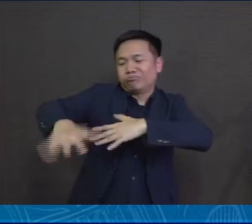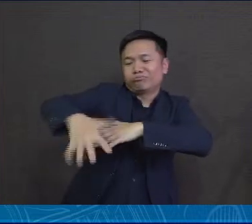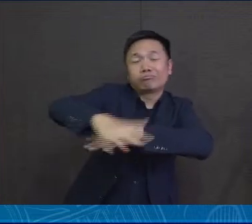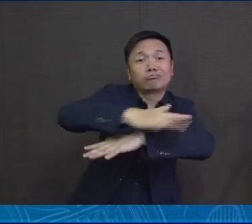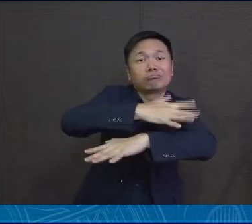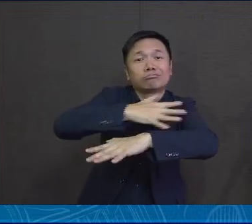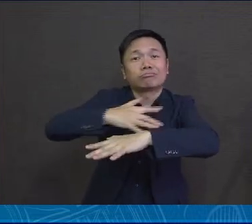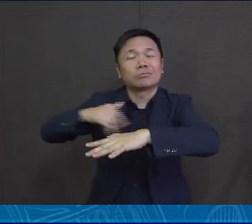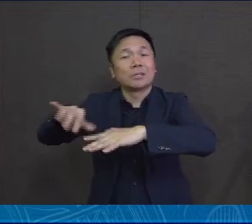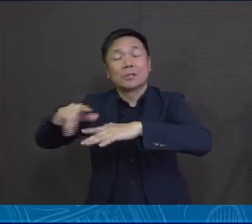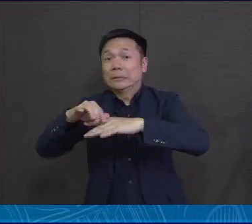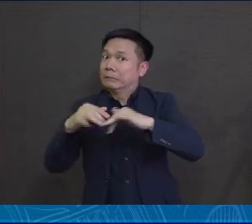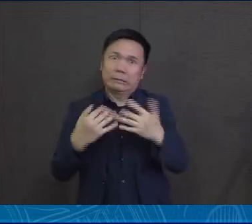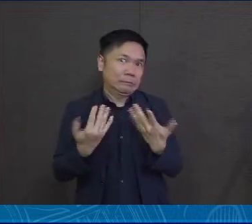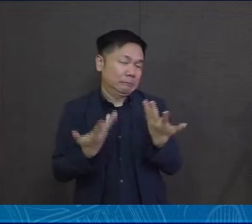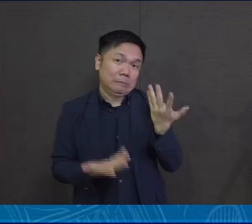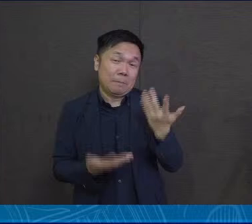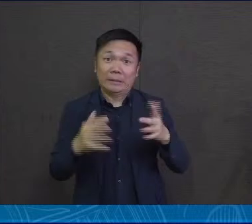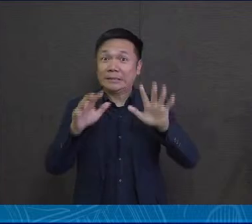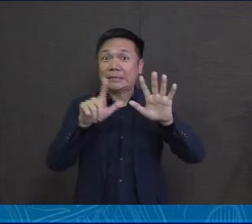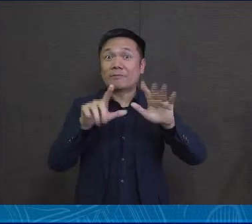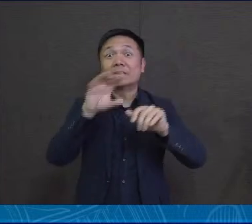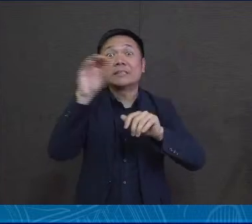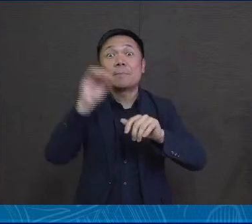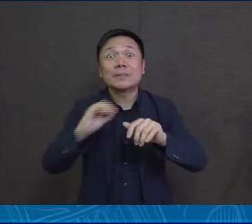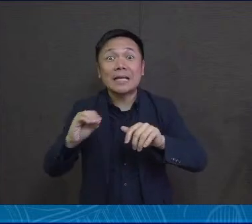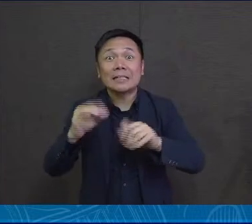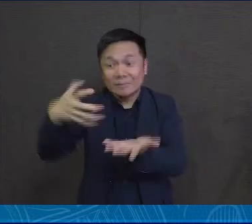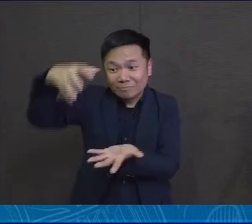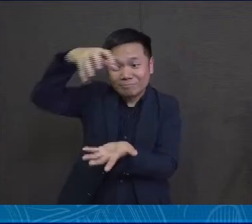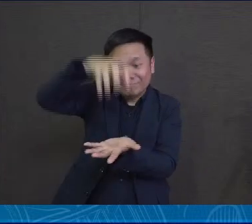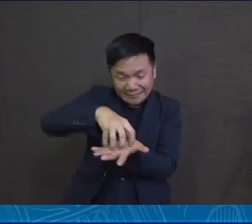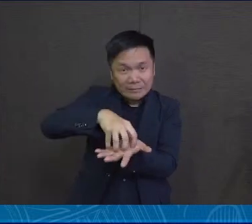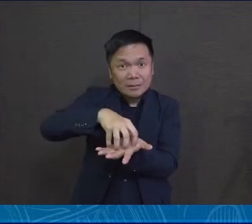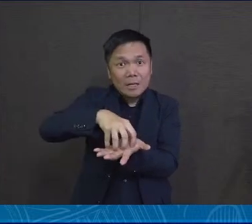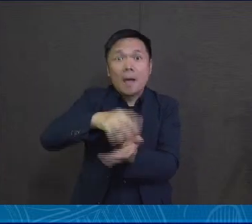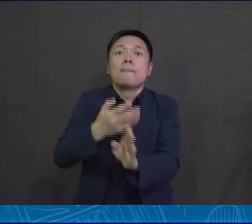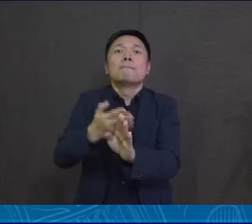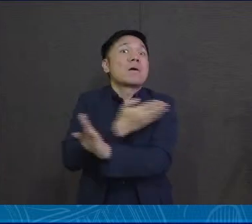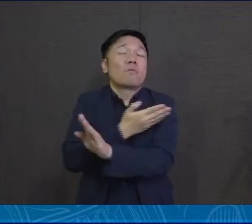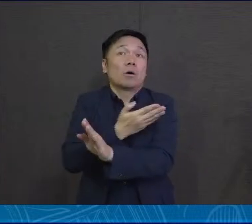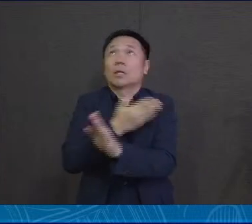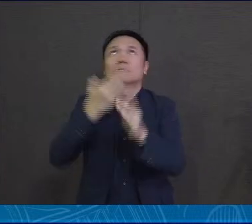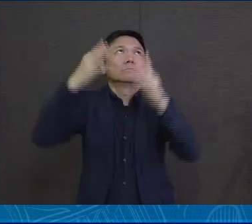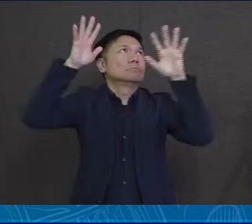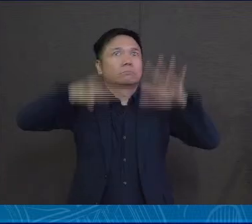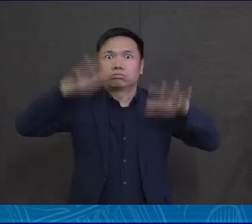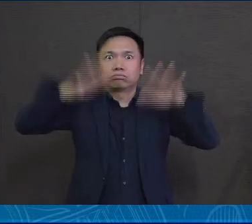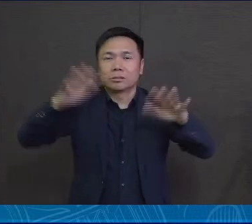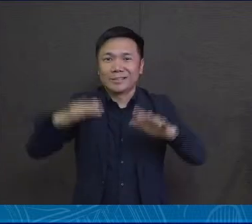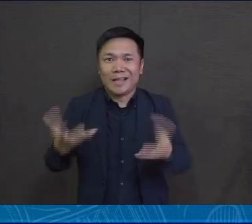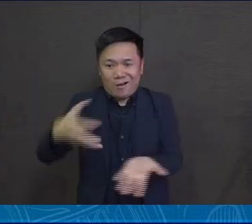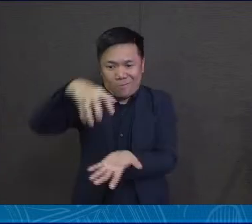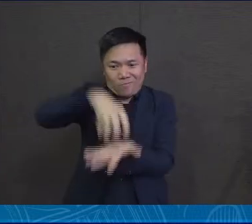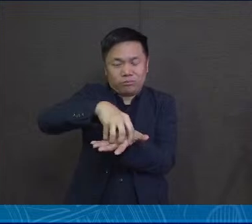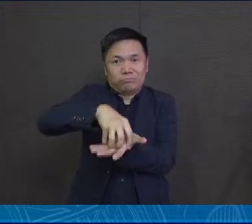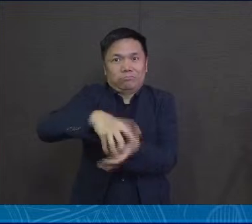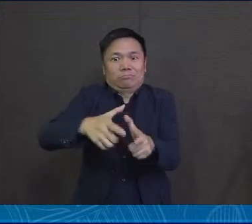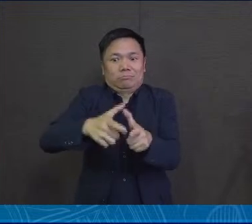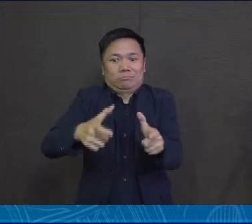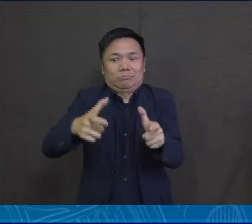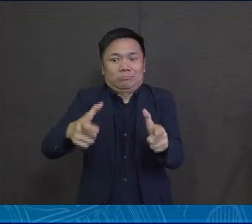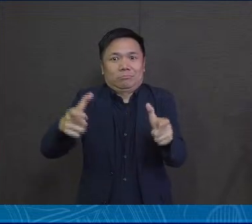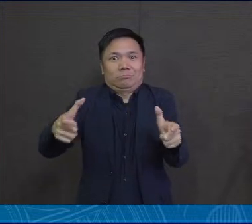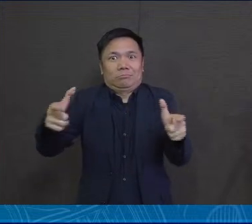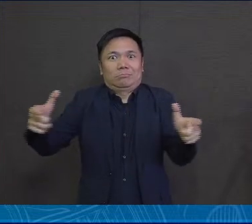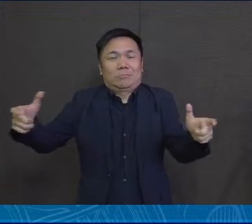and unfortunately 70% of the urban area was built prior to flood control. And as we continue to grow up the headwaters, we increase